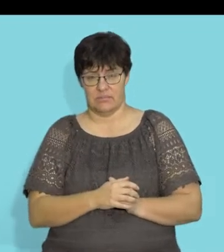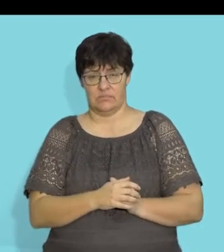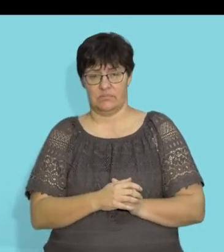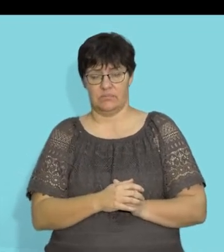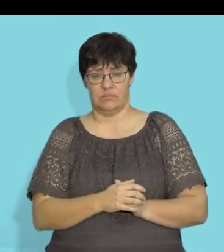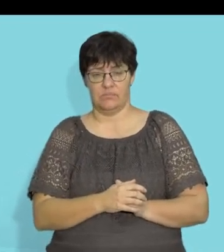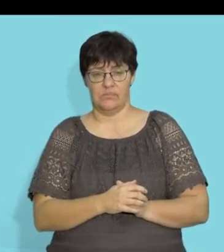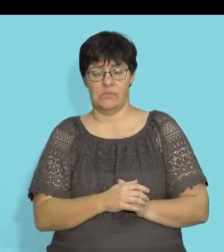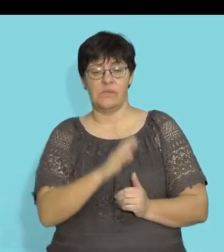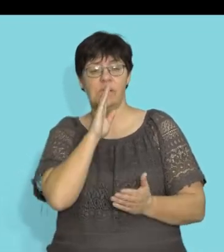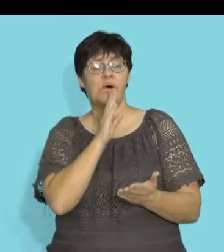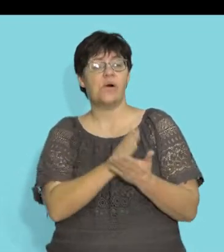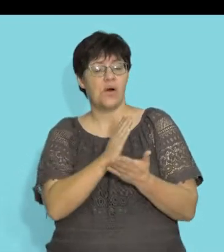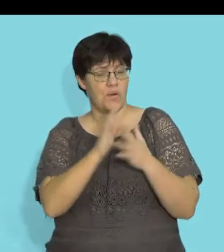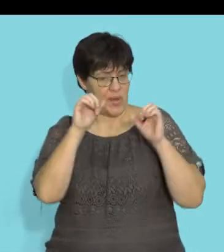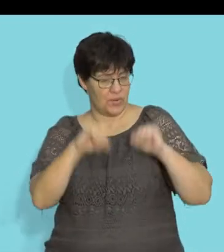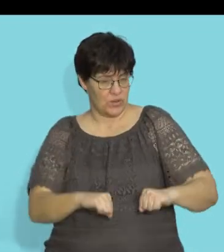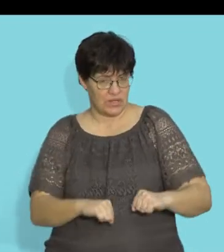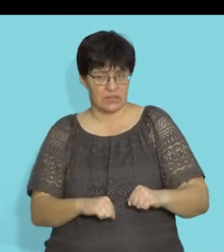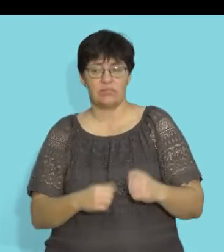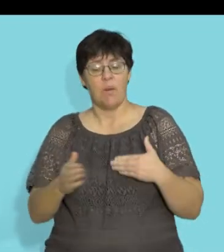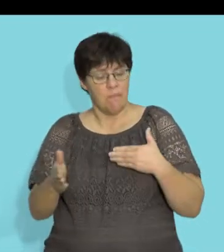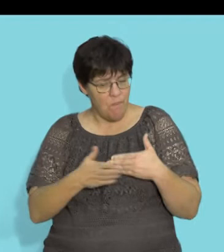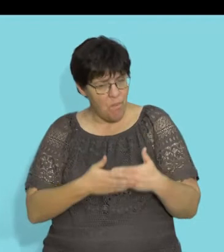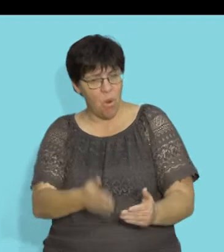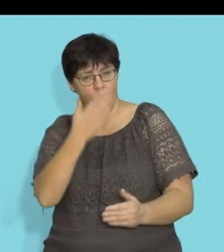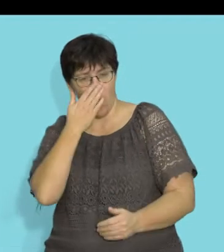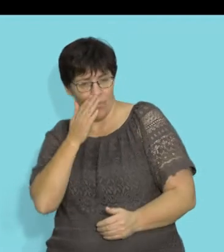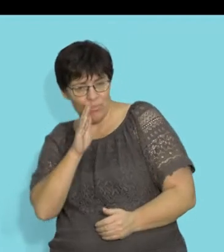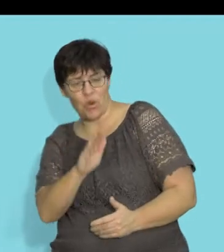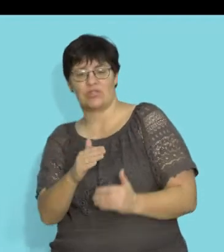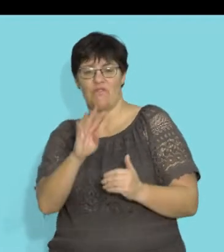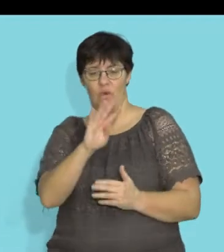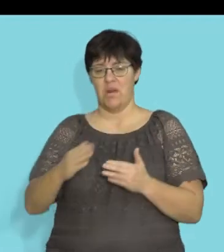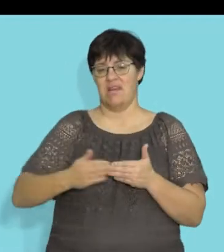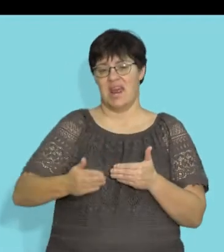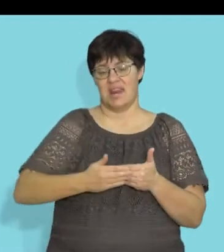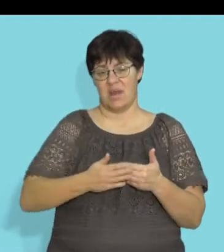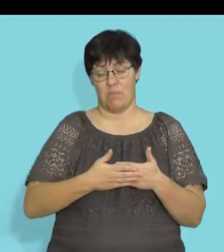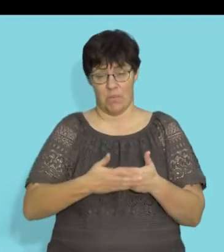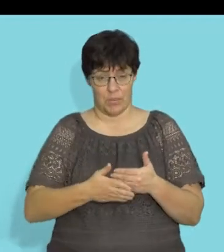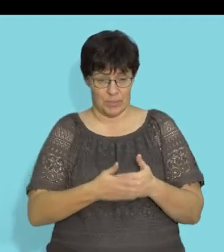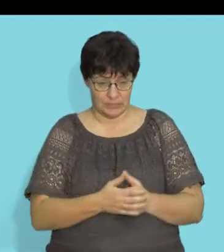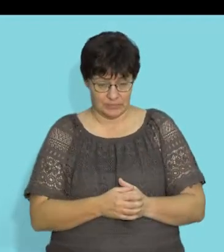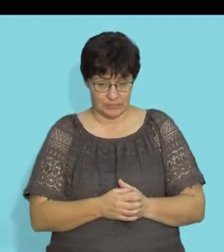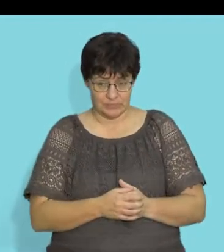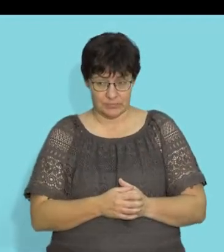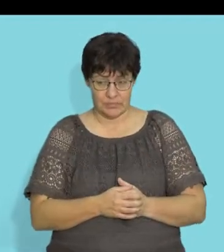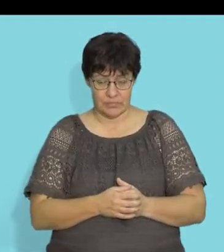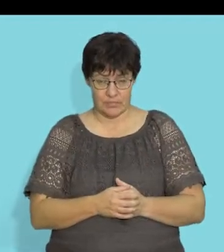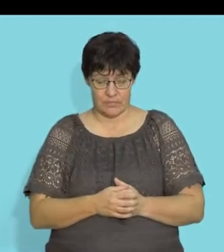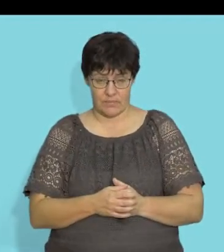3,984375. I'm sure that you guys will all agree with me that this sum is approaching the value of